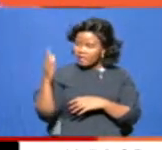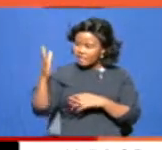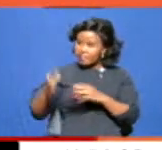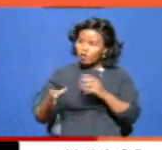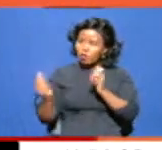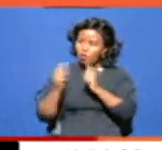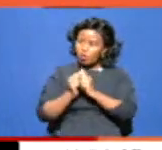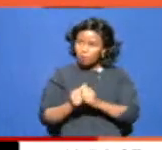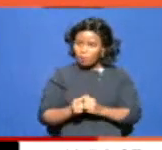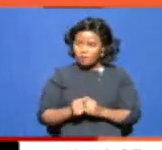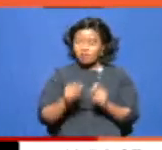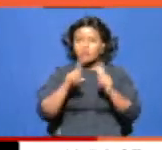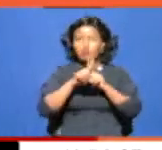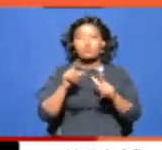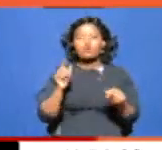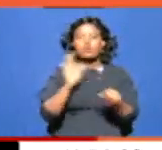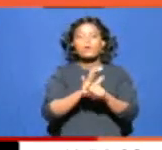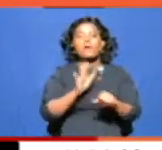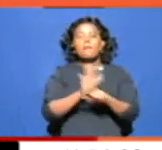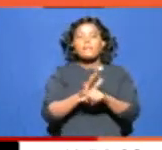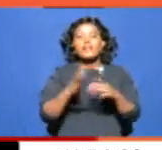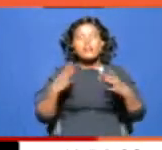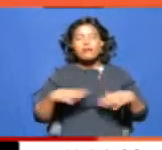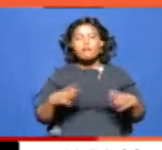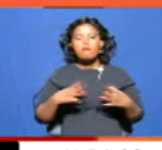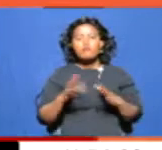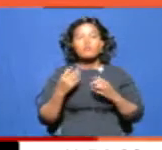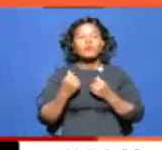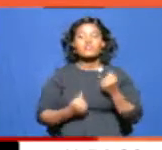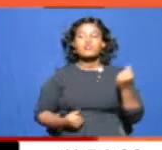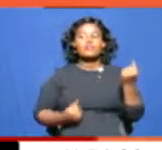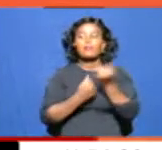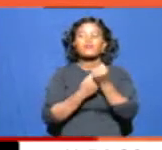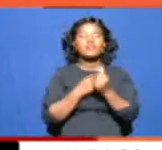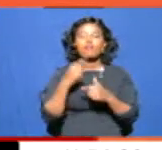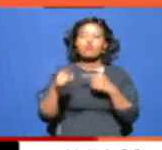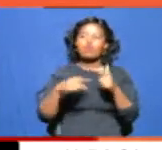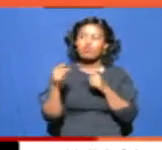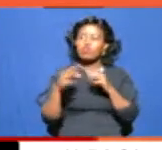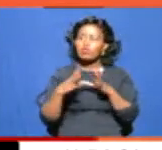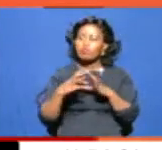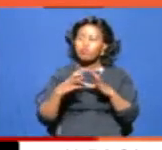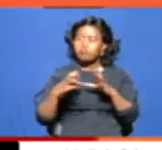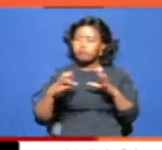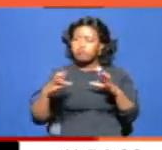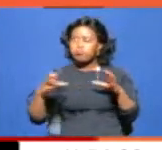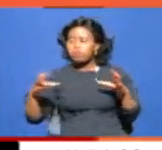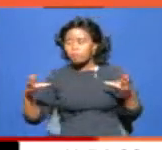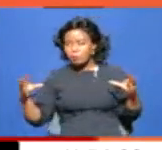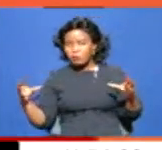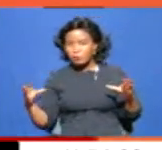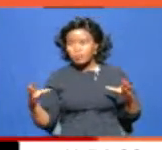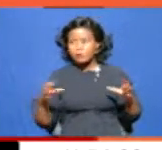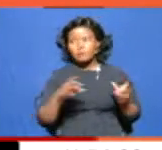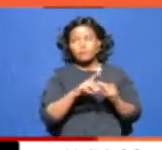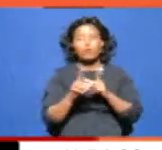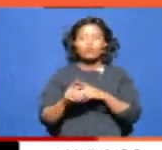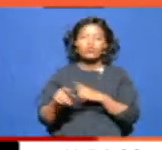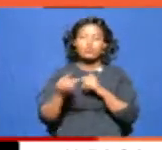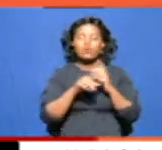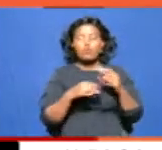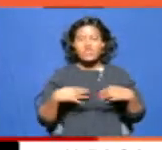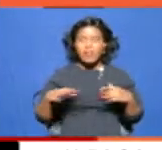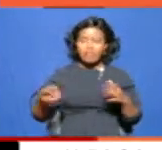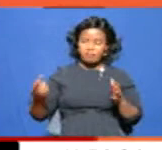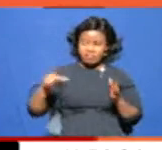The amount of people who've shown support has been growing by the day. As I've told you, we've increased the number of teams